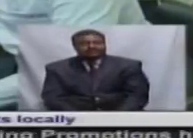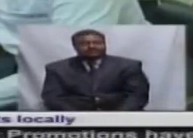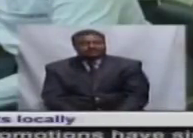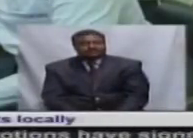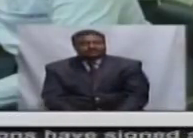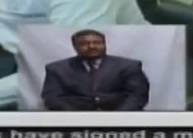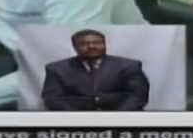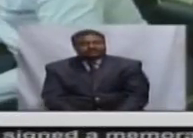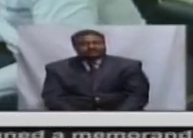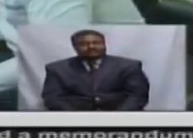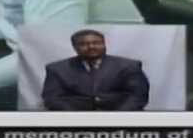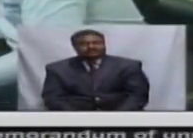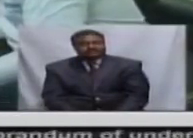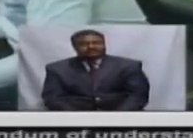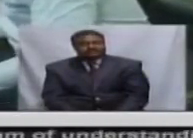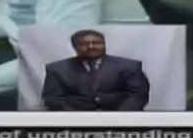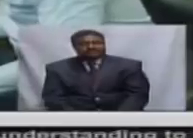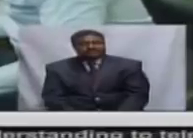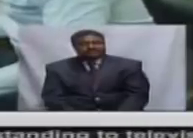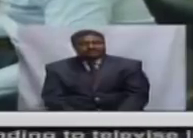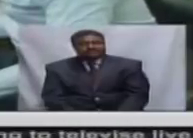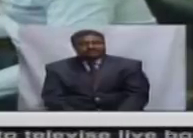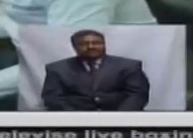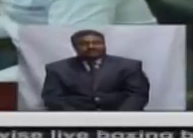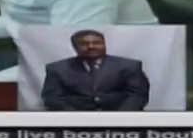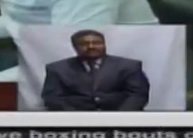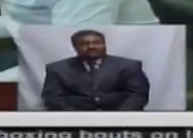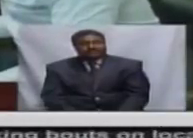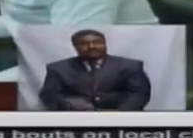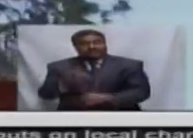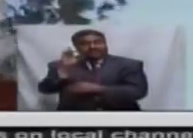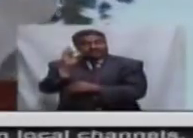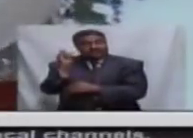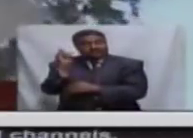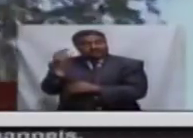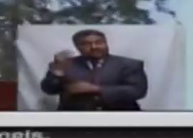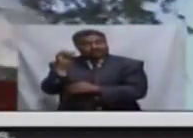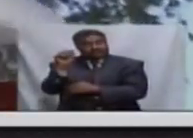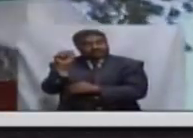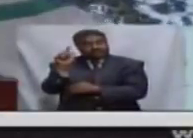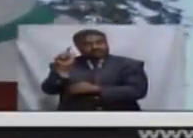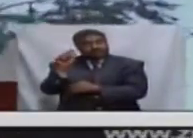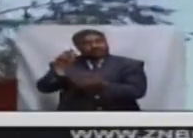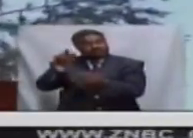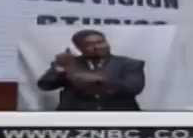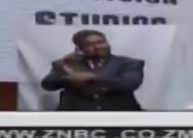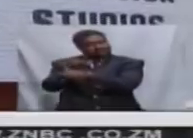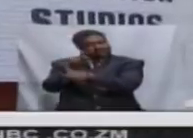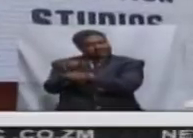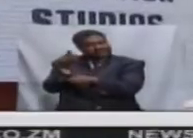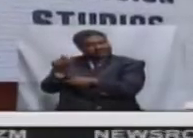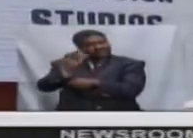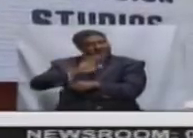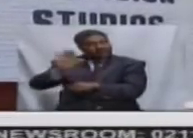declared that it will invest heavily in nuclear science and technology and is fully supportive of partnerships from